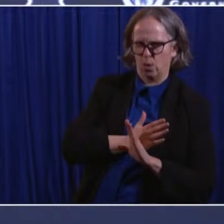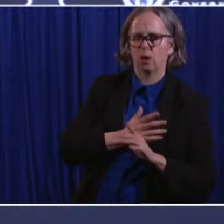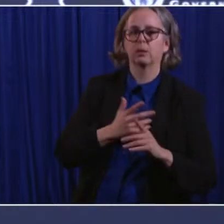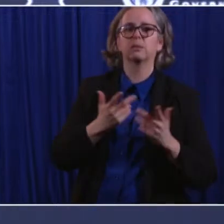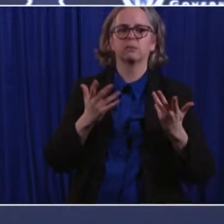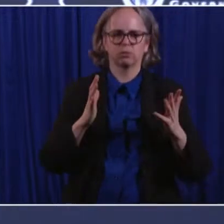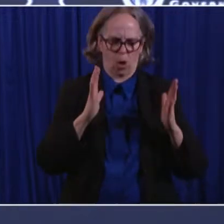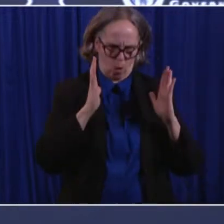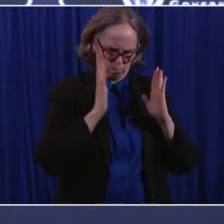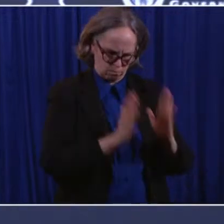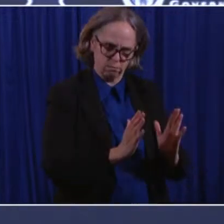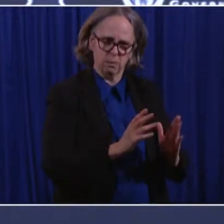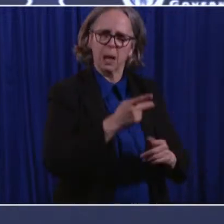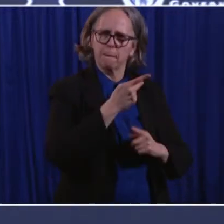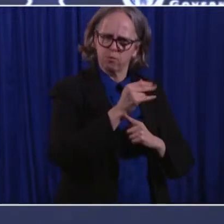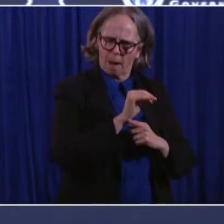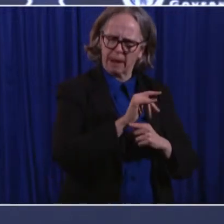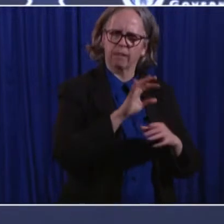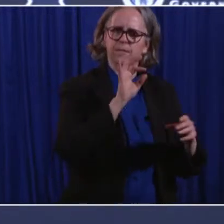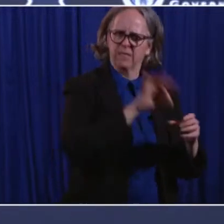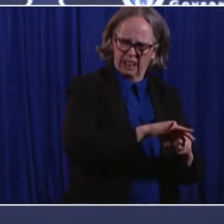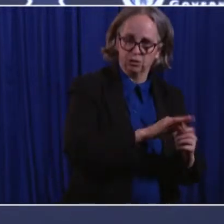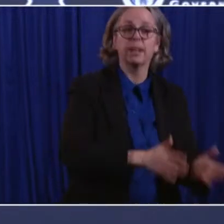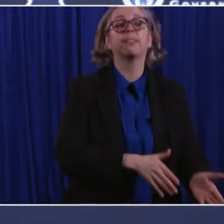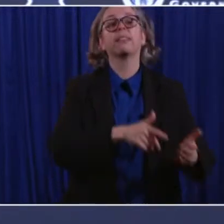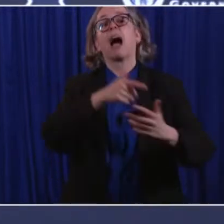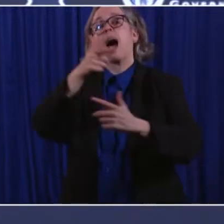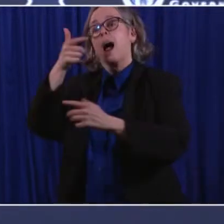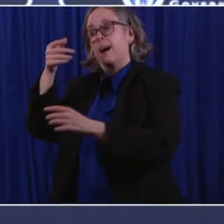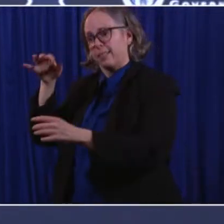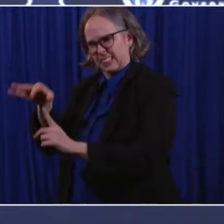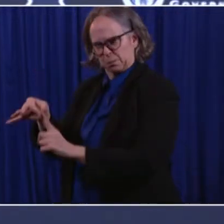general election, special general election on November 2nd,